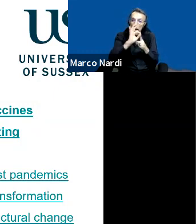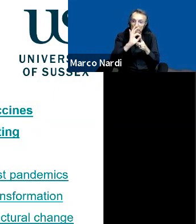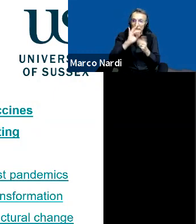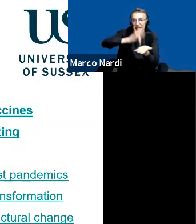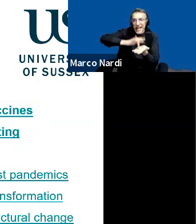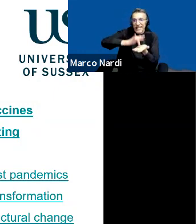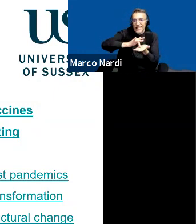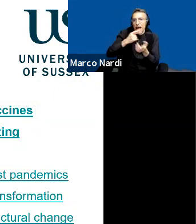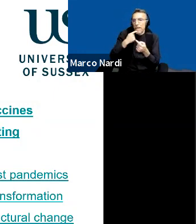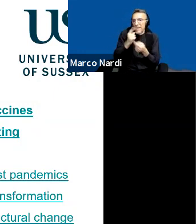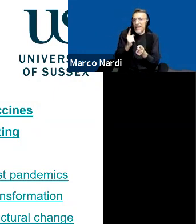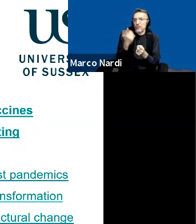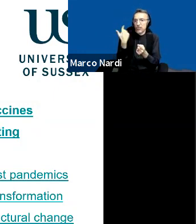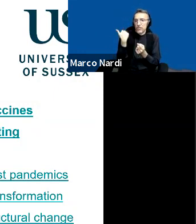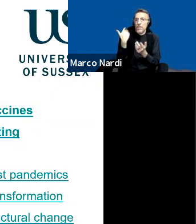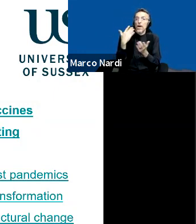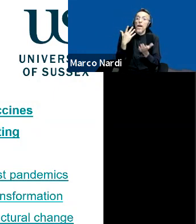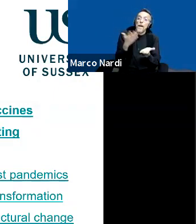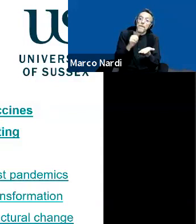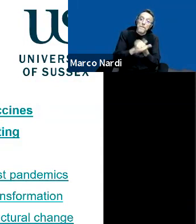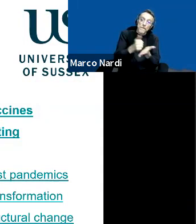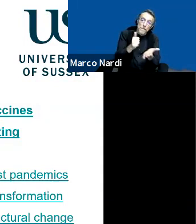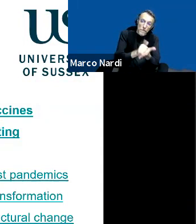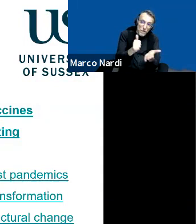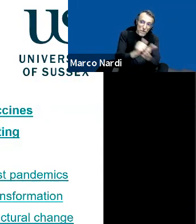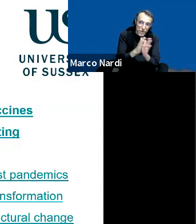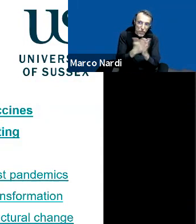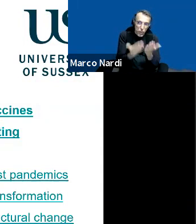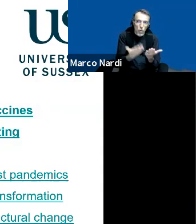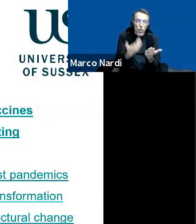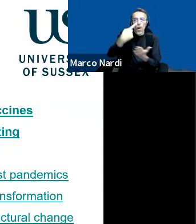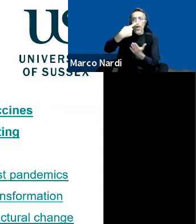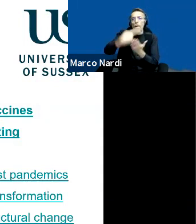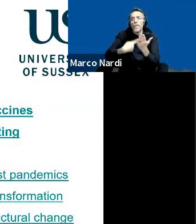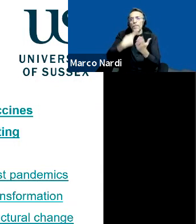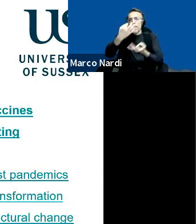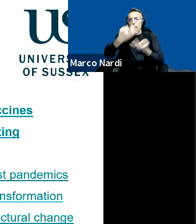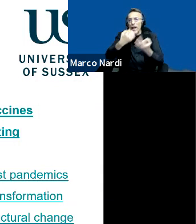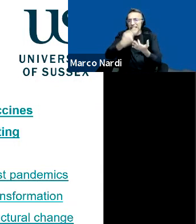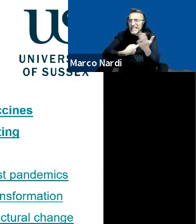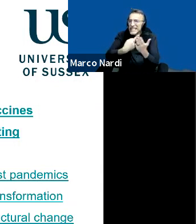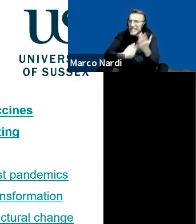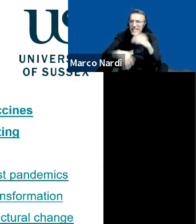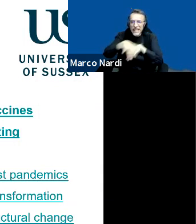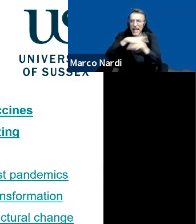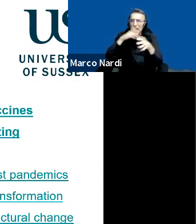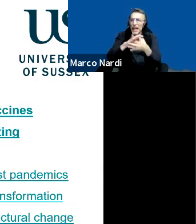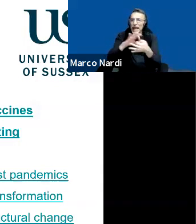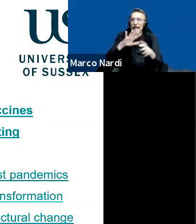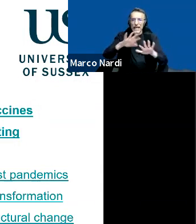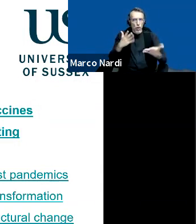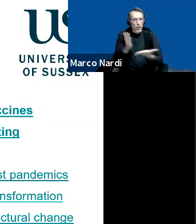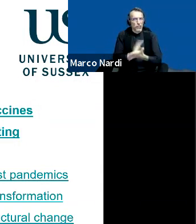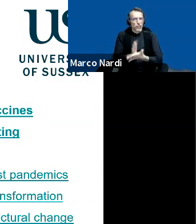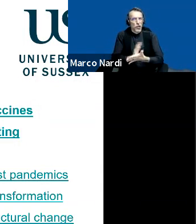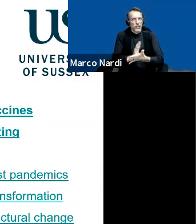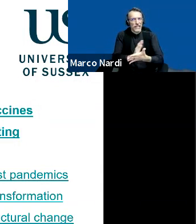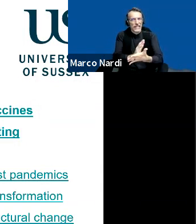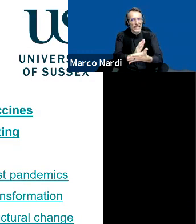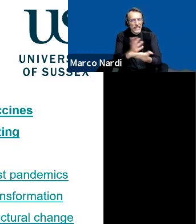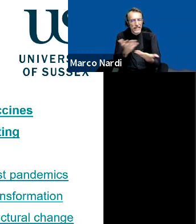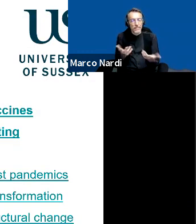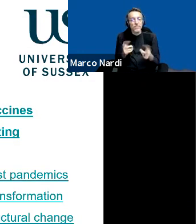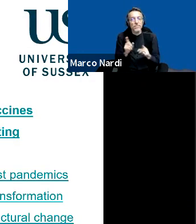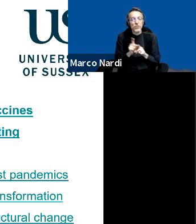we've just produced a book this year on the politics of uncertainty. It wasn't intended that it come out at such an auspicious time, but some of